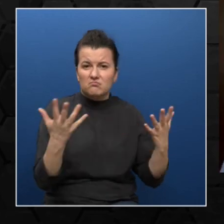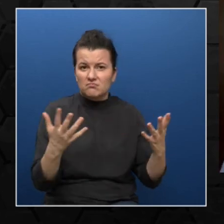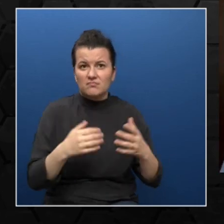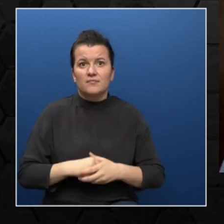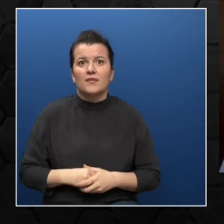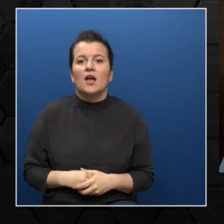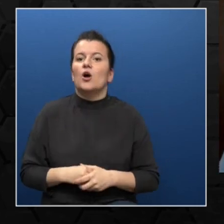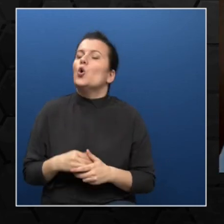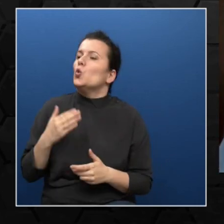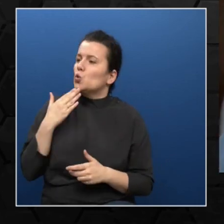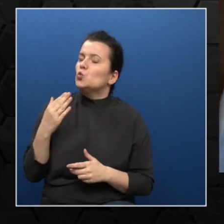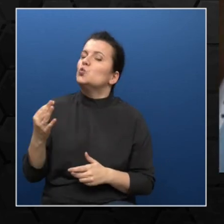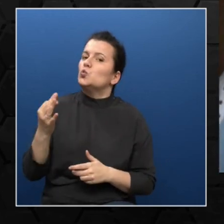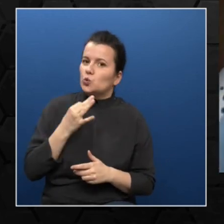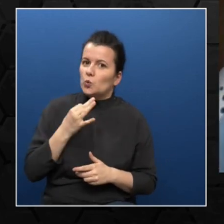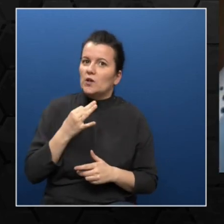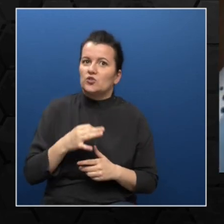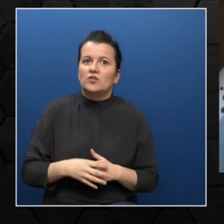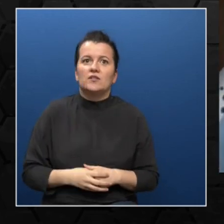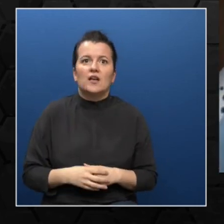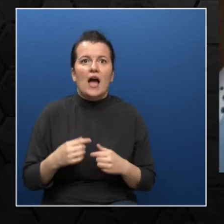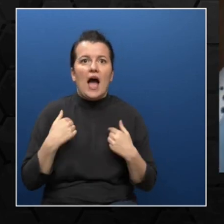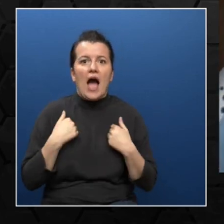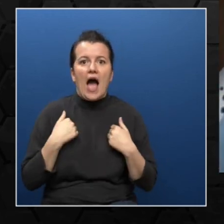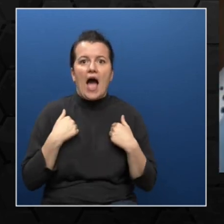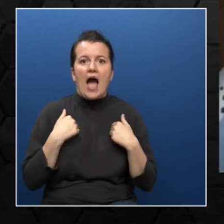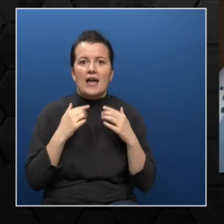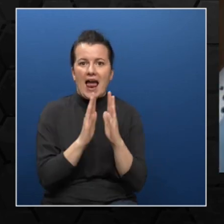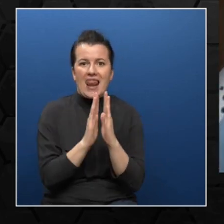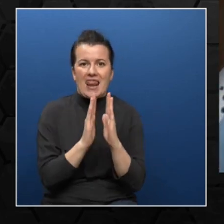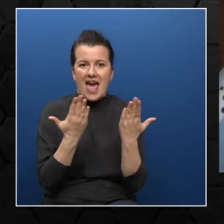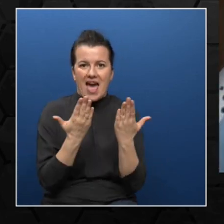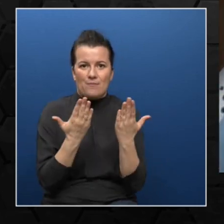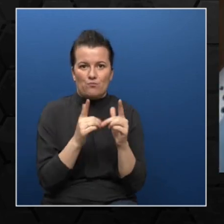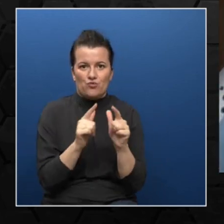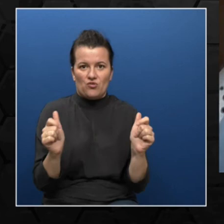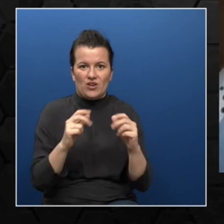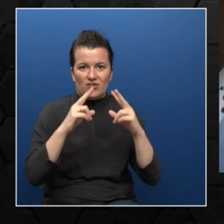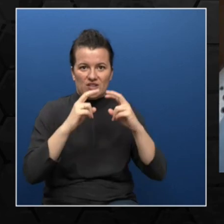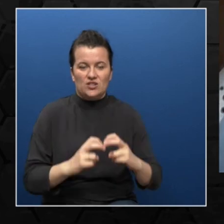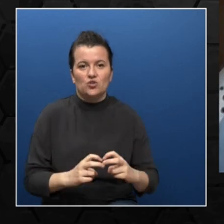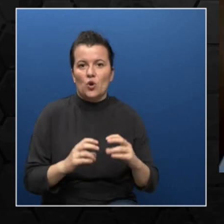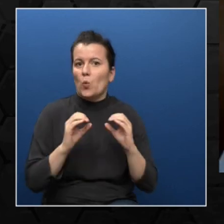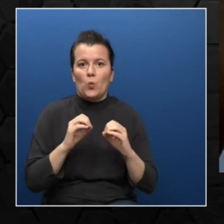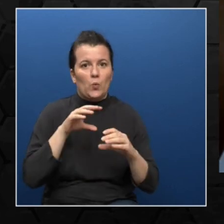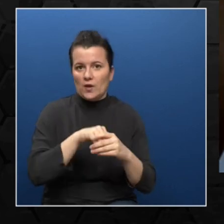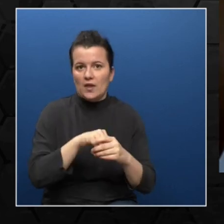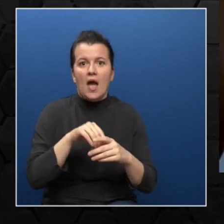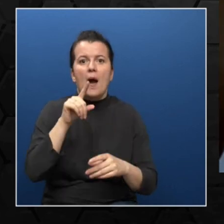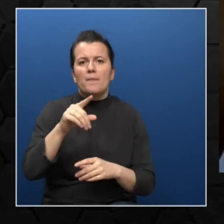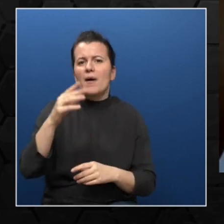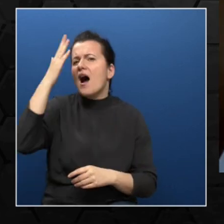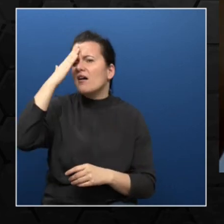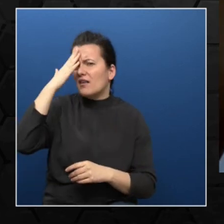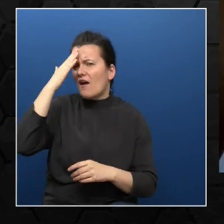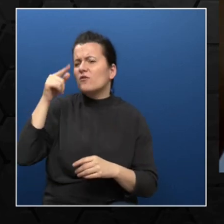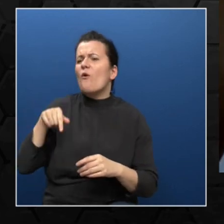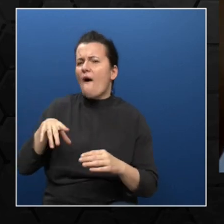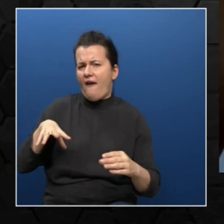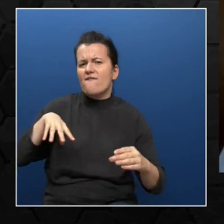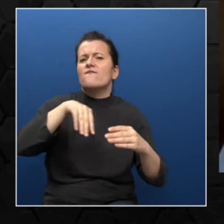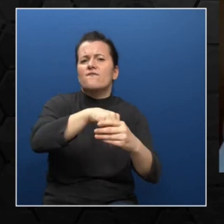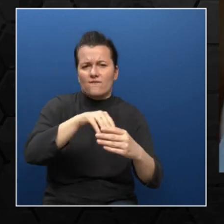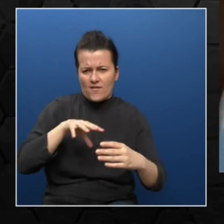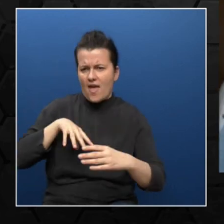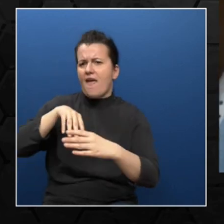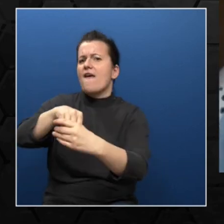of them being part of any library as such, but I do know that various implementations of them exist in just raw Python, or so